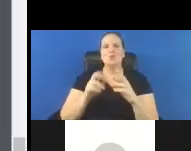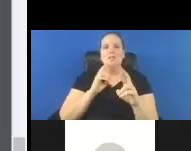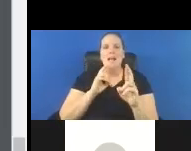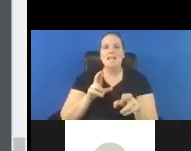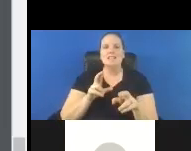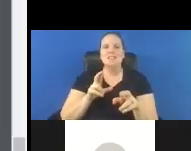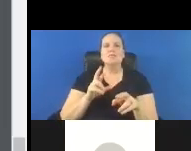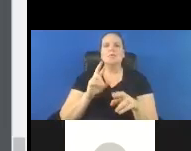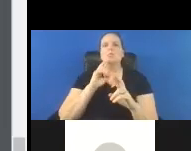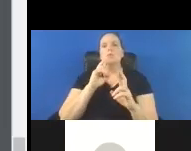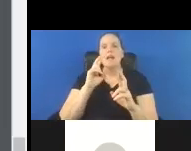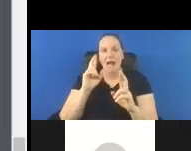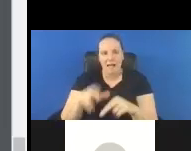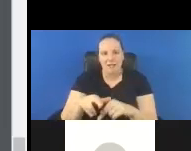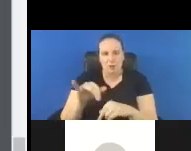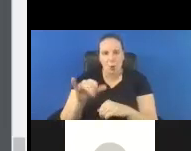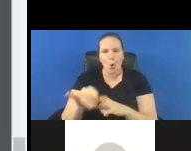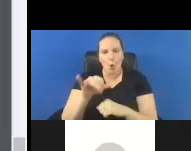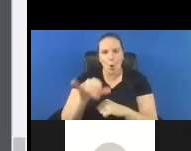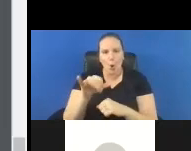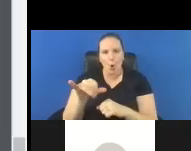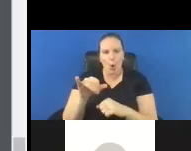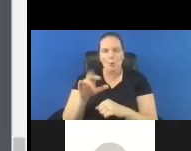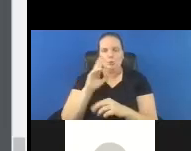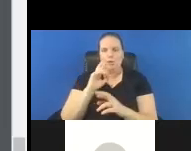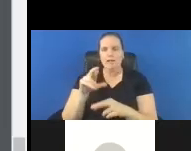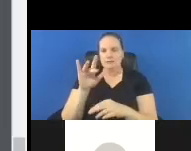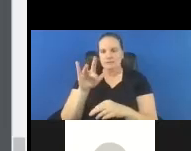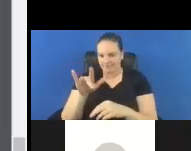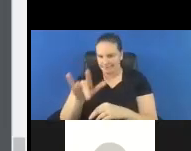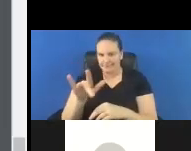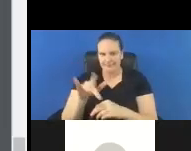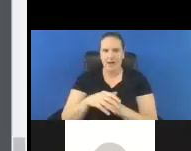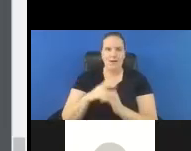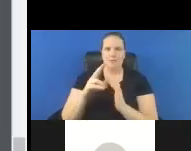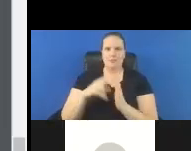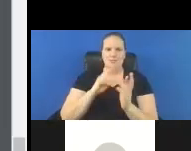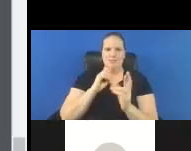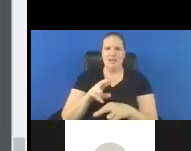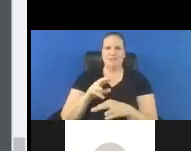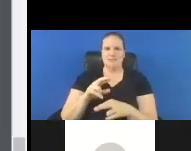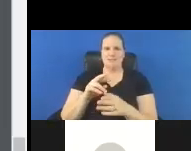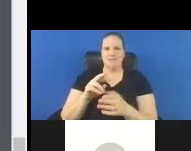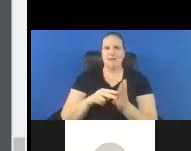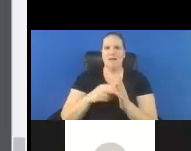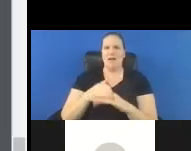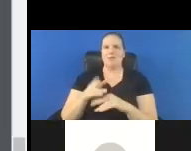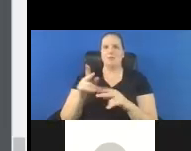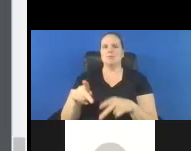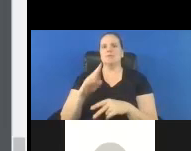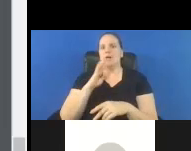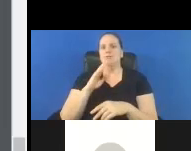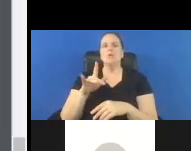So- under reactions. Okay, so Yeah. okay. I was reading reactions to mean after somebody spoke, not. Yeah, a just click